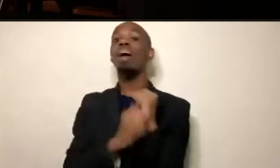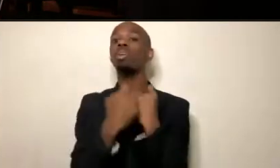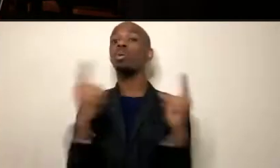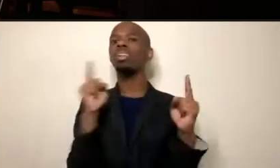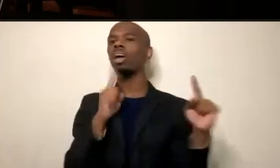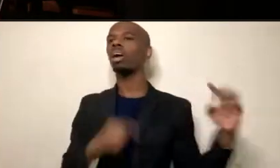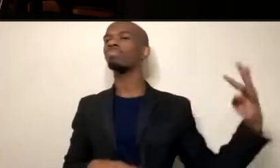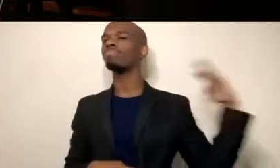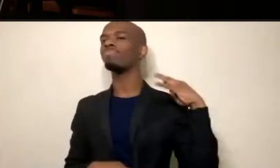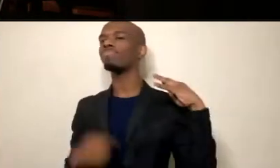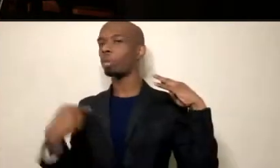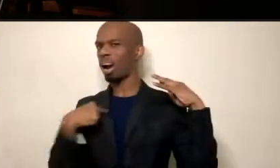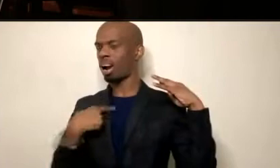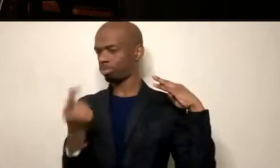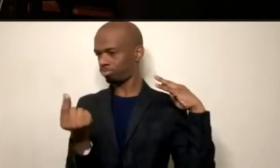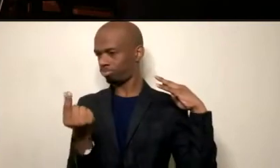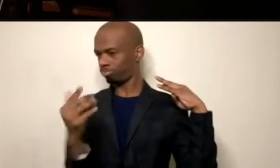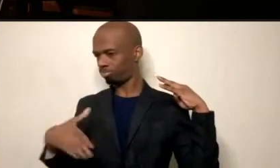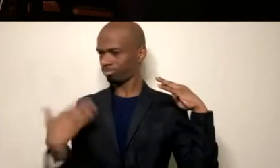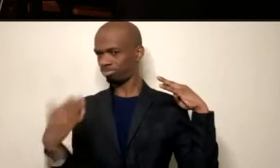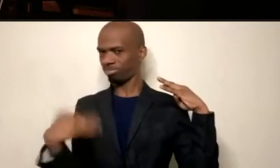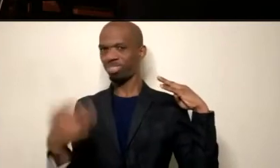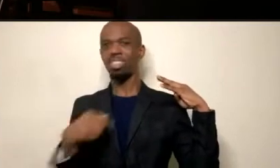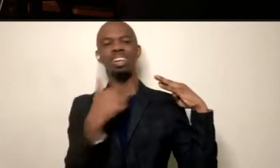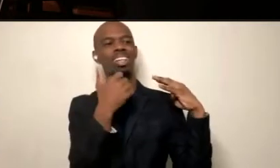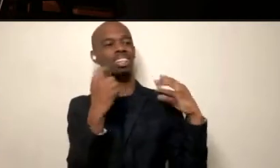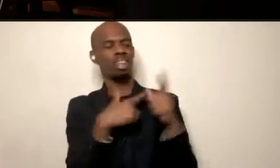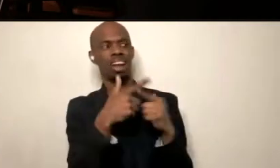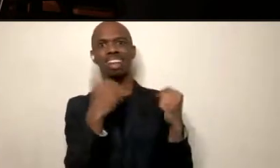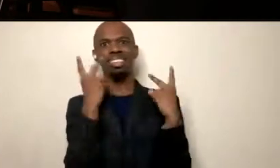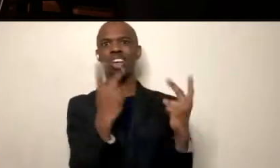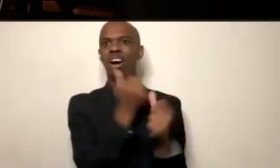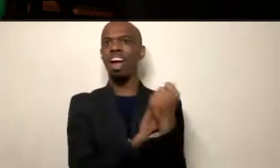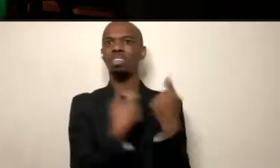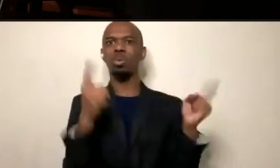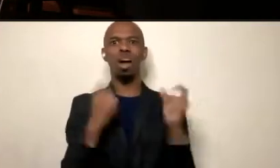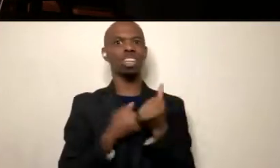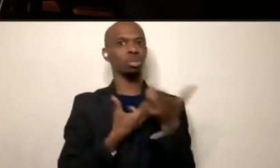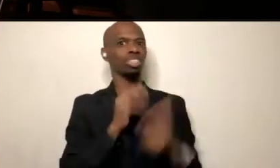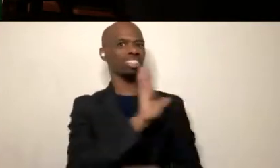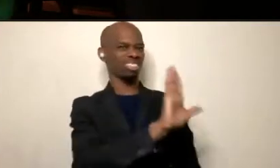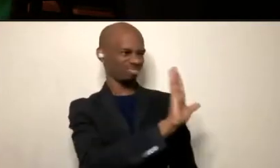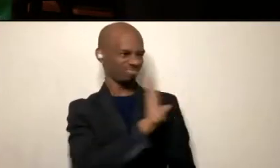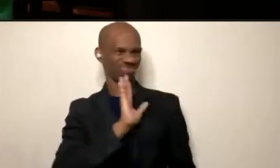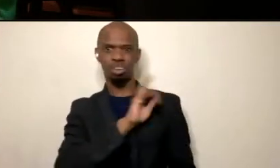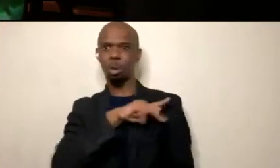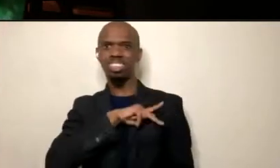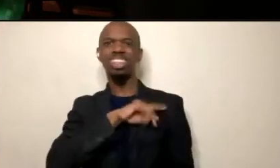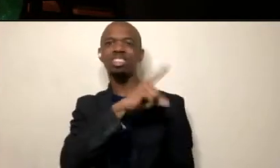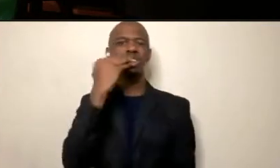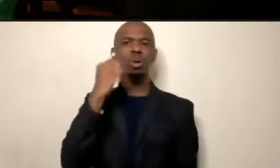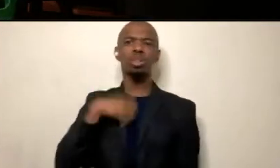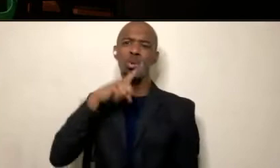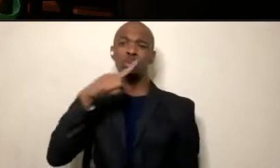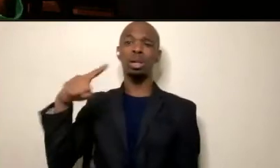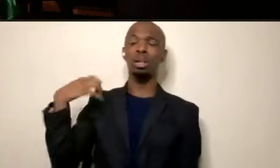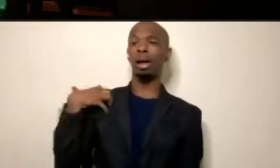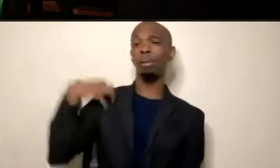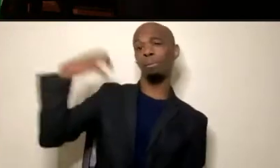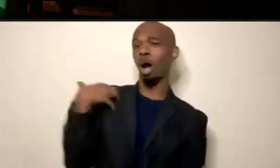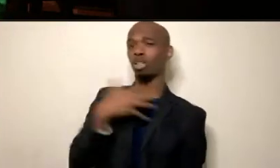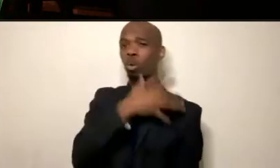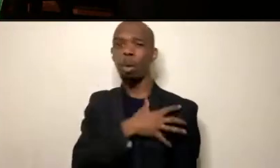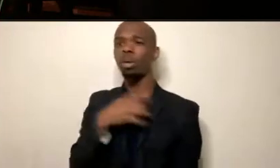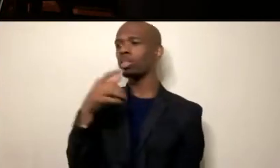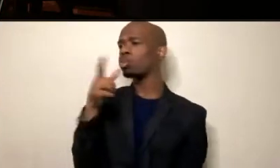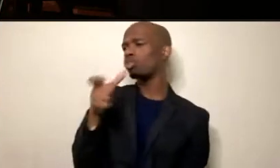everybody's, there's the bossy person. There's the very femme, tall, handsome man who's like, honey, I am taking me some toilet paper. You